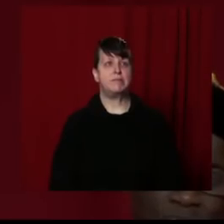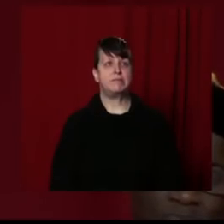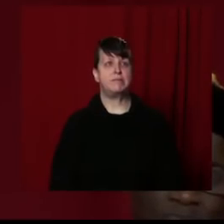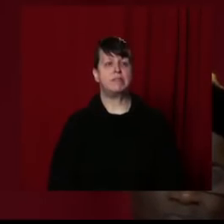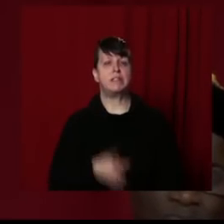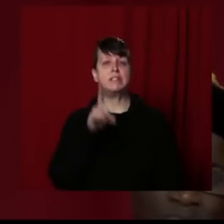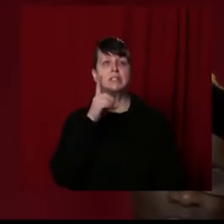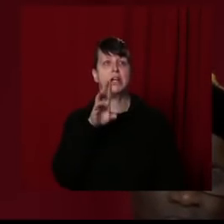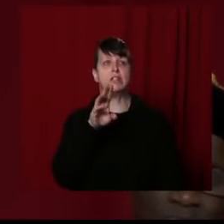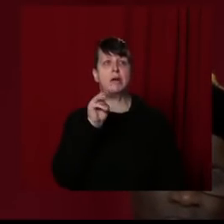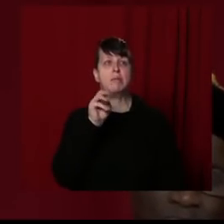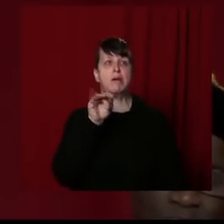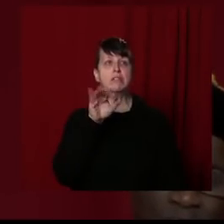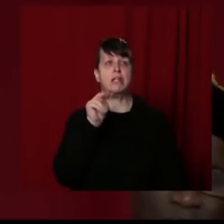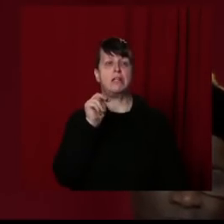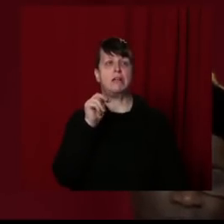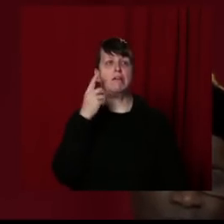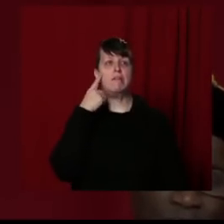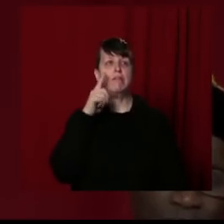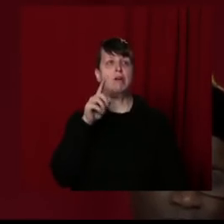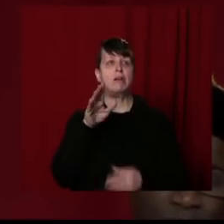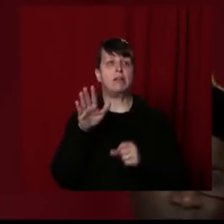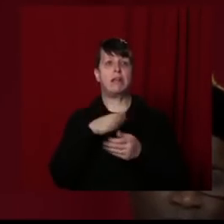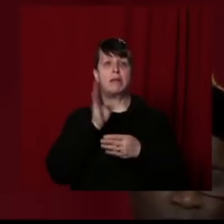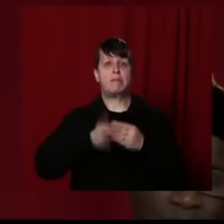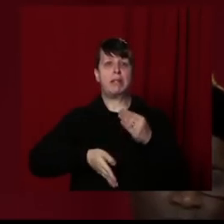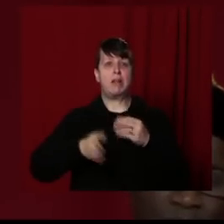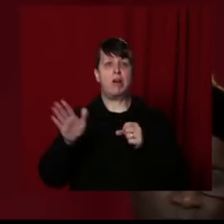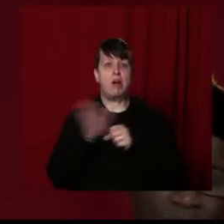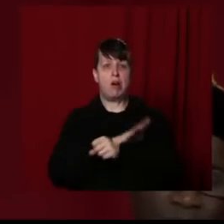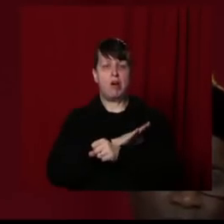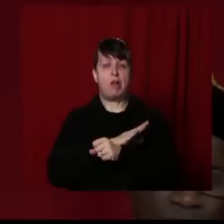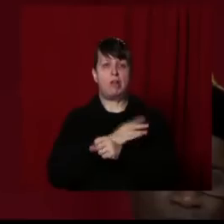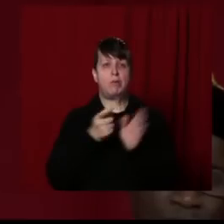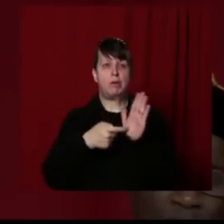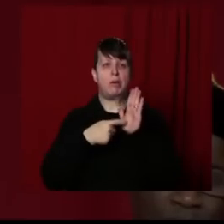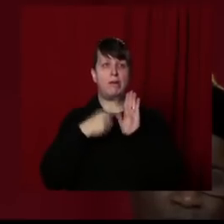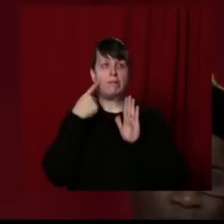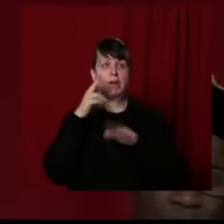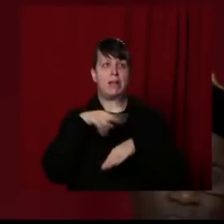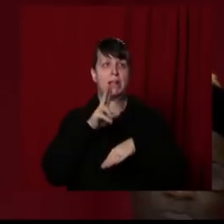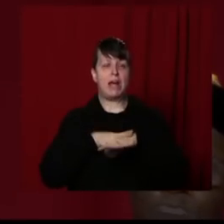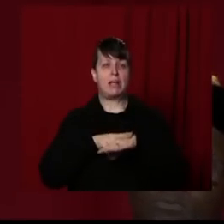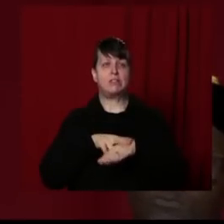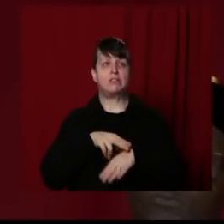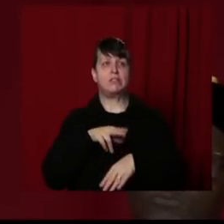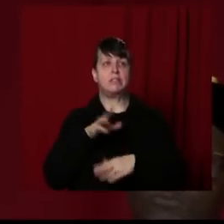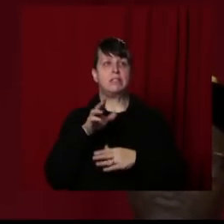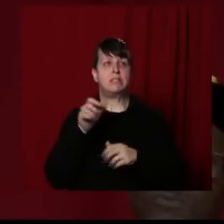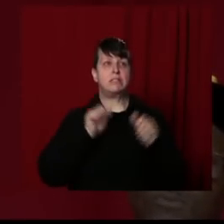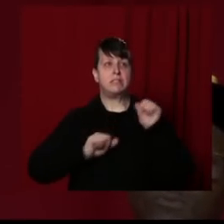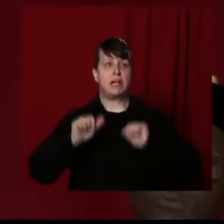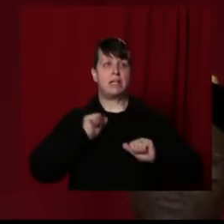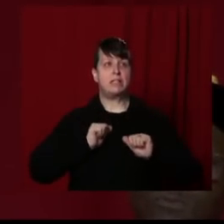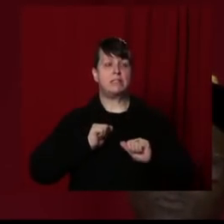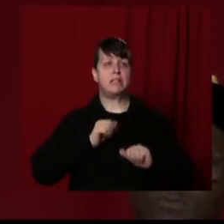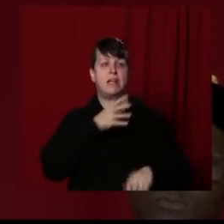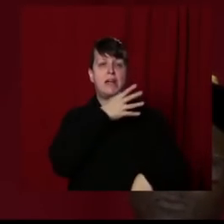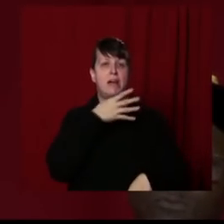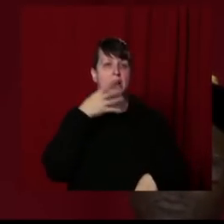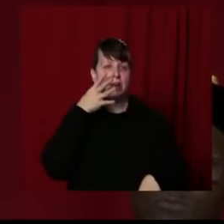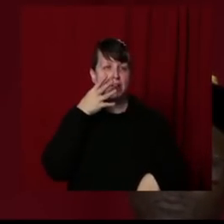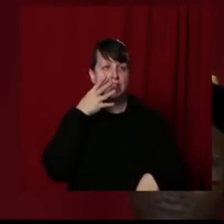Dr. Martin, the candidates who have completed all requirements for the degrees of Bachelor of Science in Agricultural, Food and Life